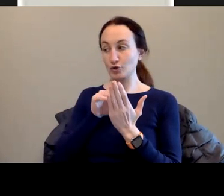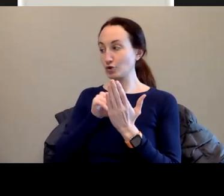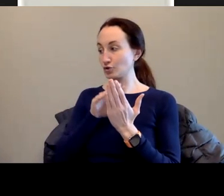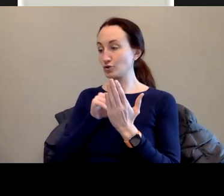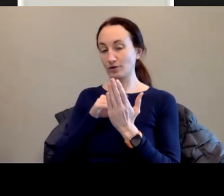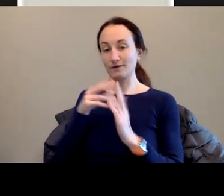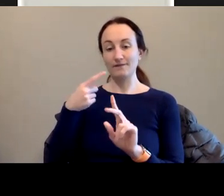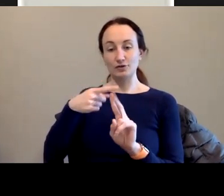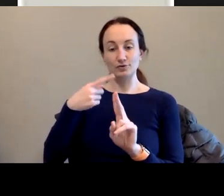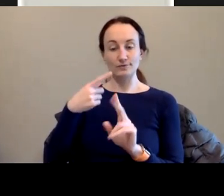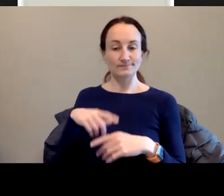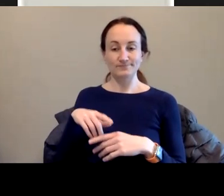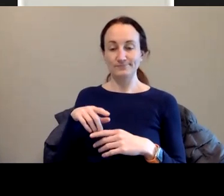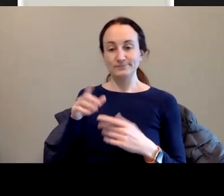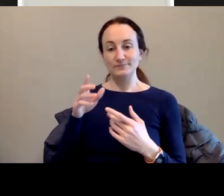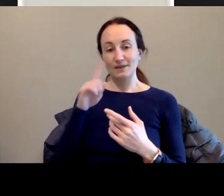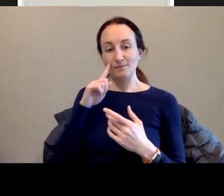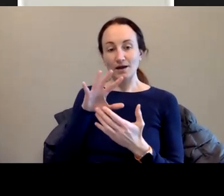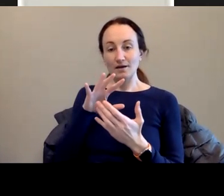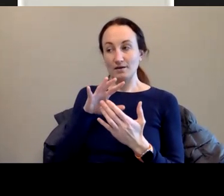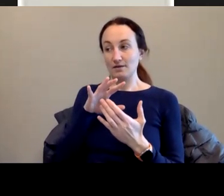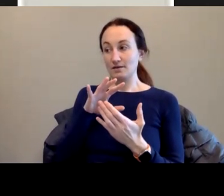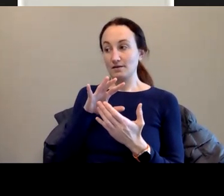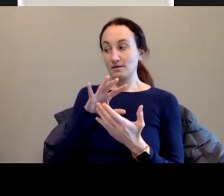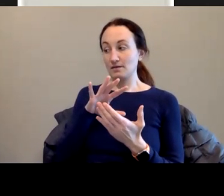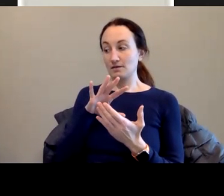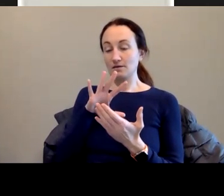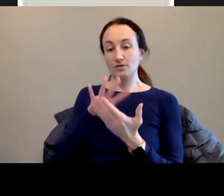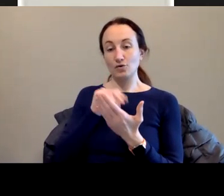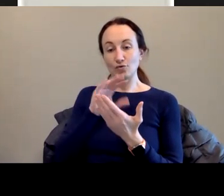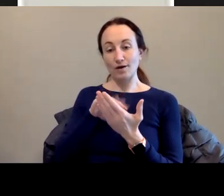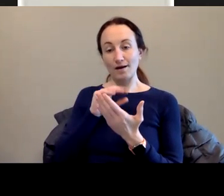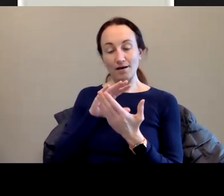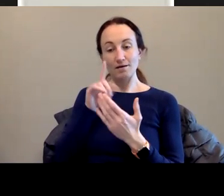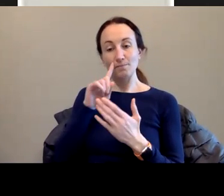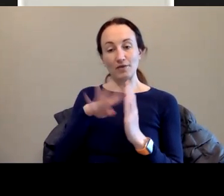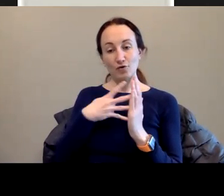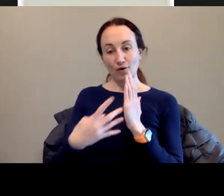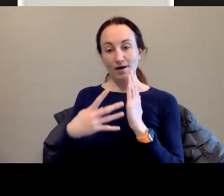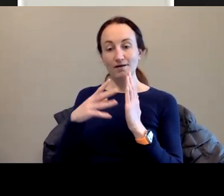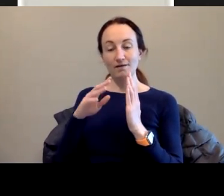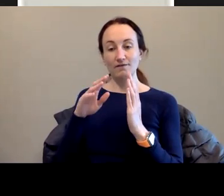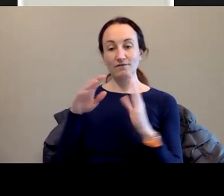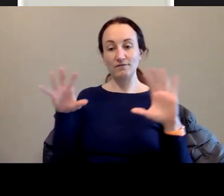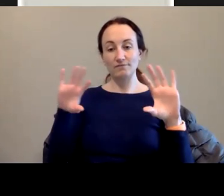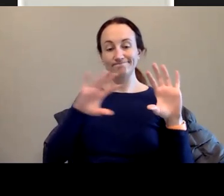each residue learned by this graph convolution, right? So, and we this is a scalar, and